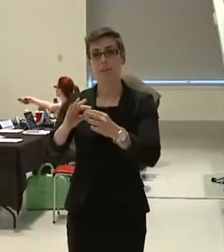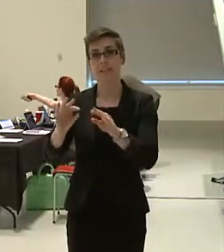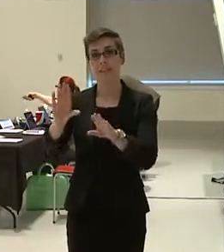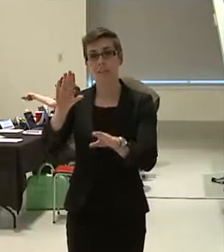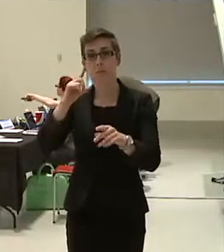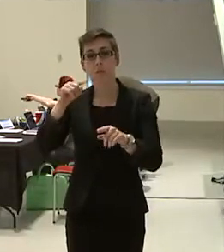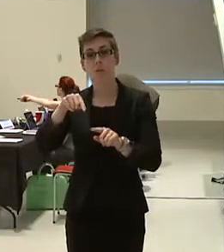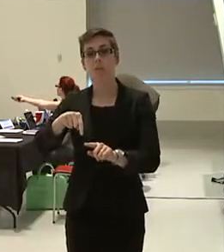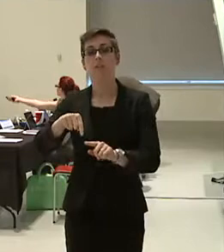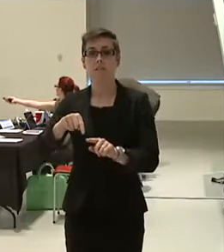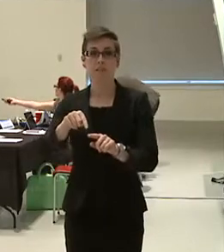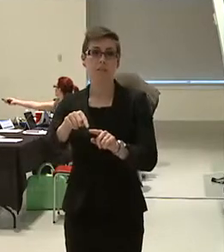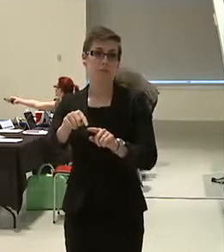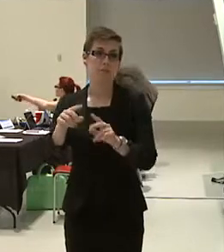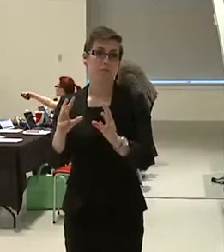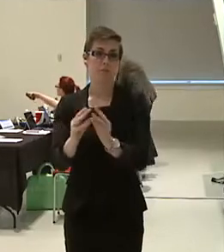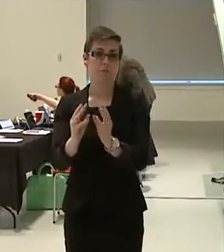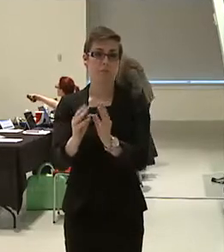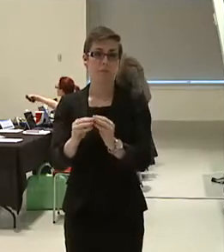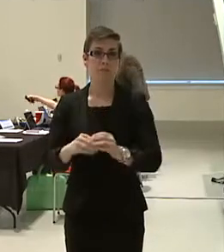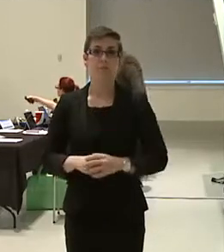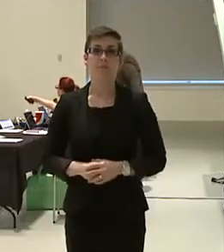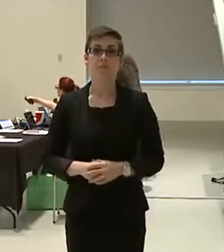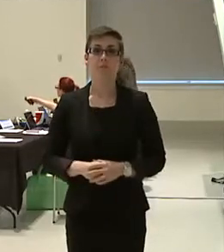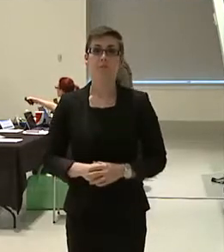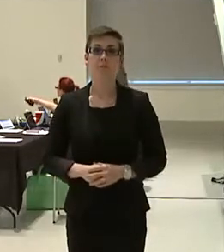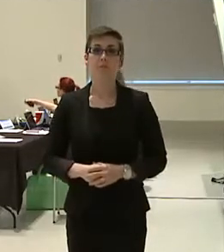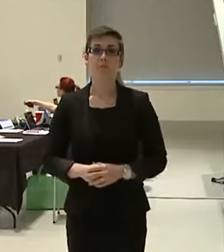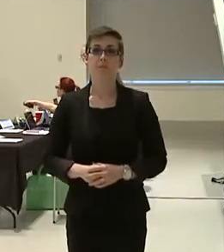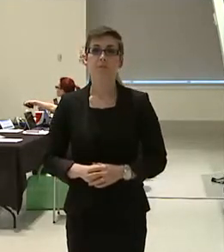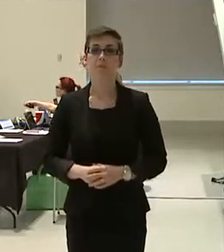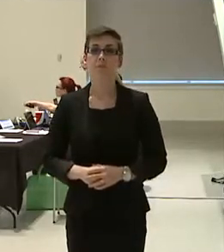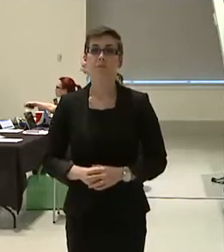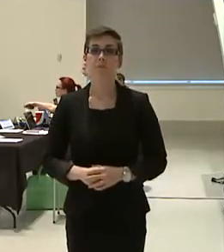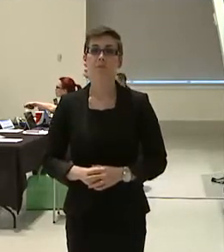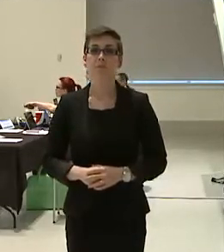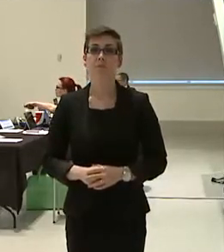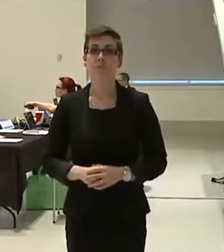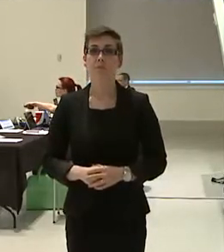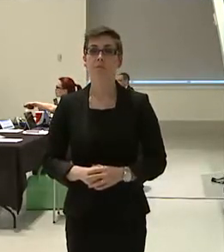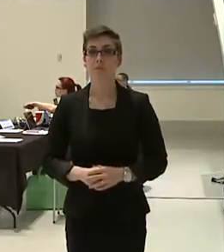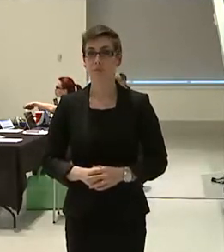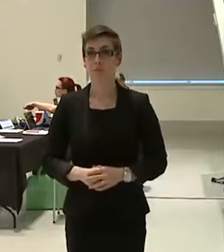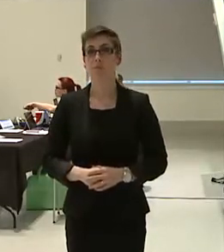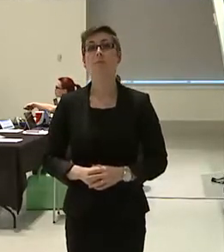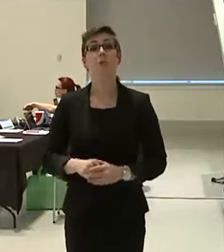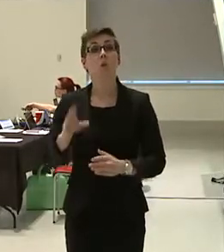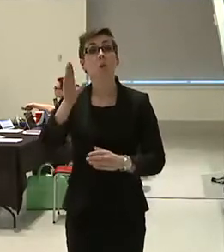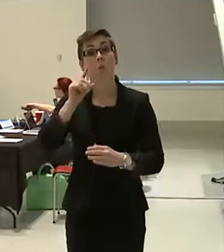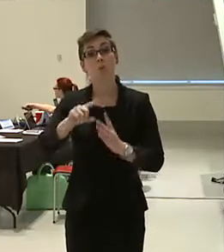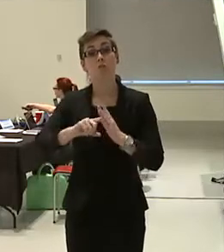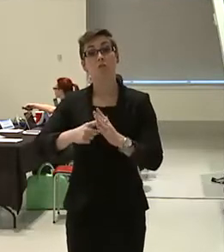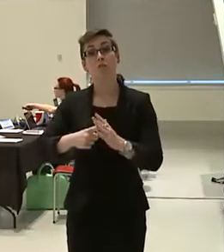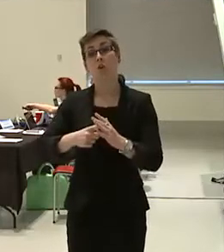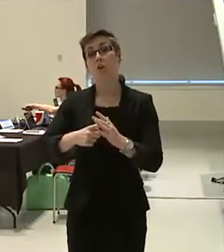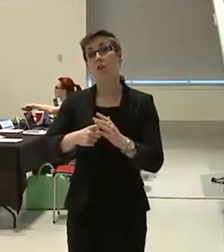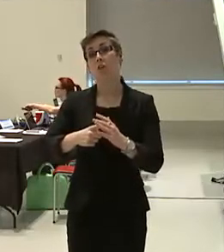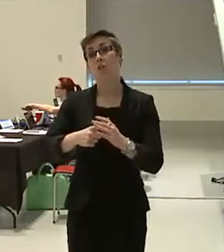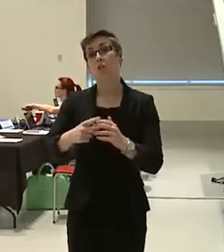body. Are you ready, Hassan? You ready to go? Okay. Yes, We're sir. going to start with our first